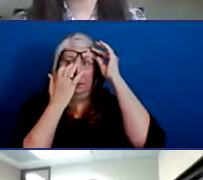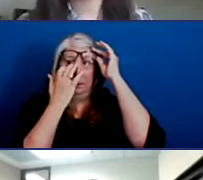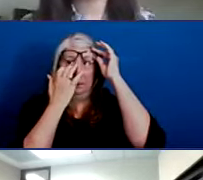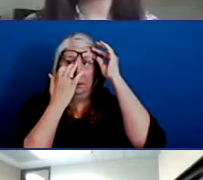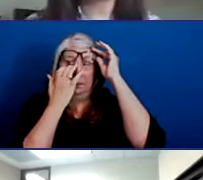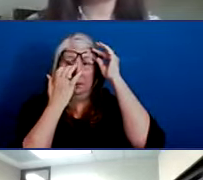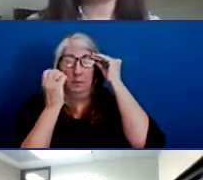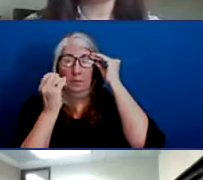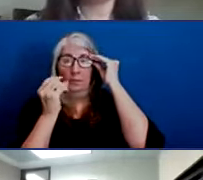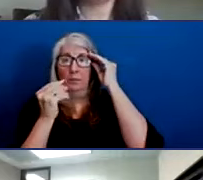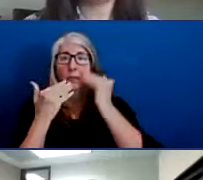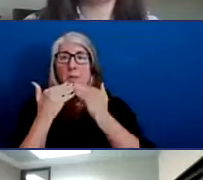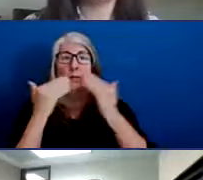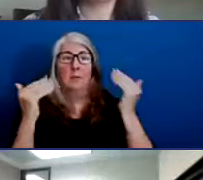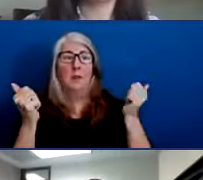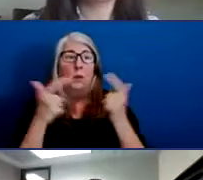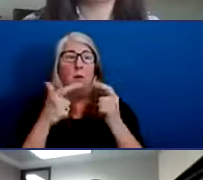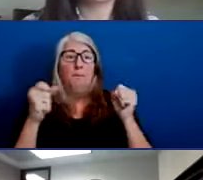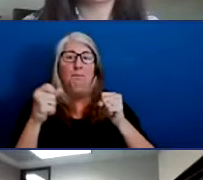Thank you all. Yes, I think